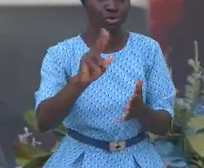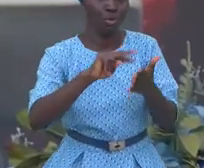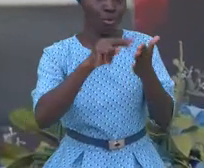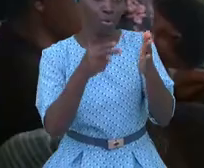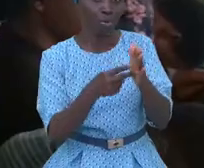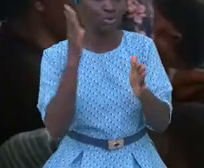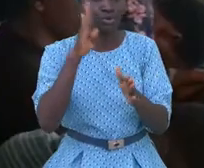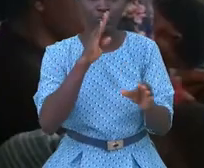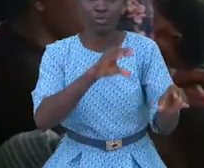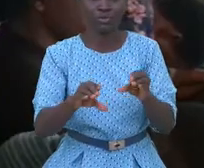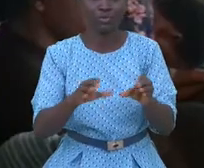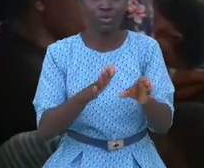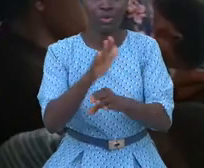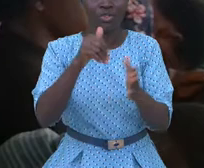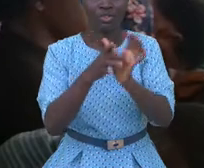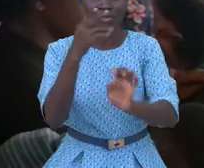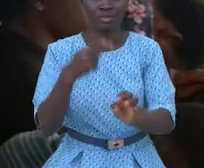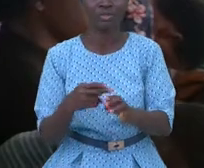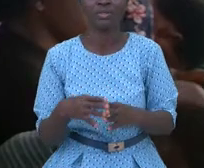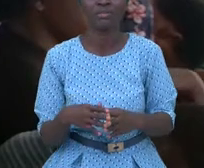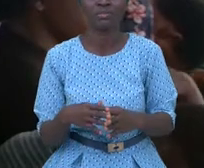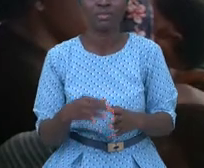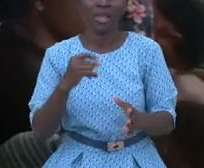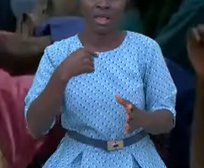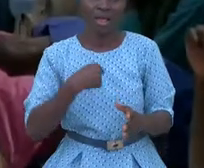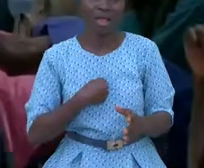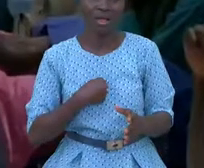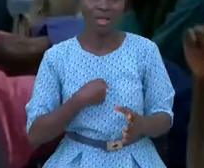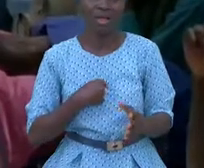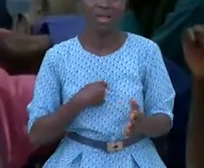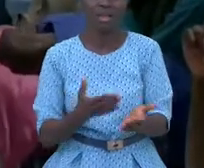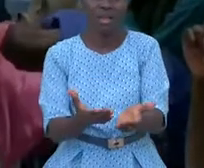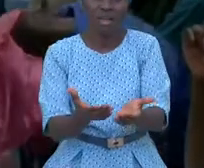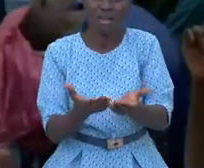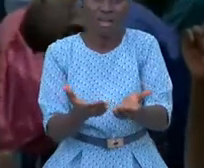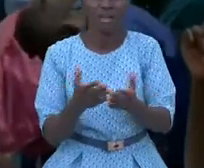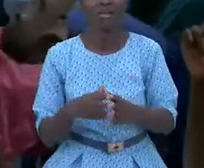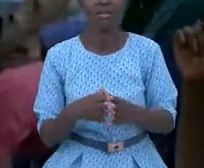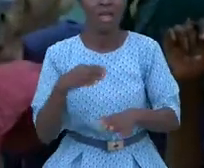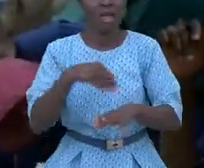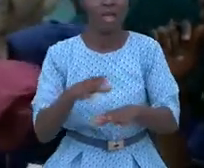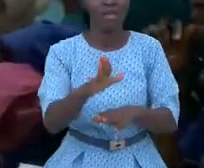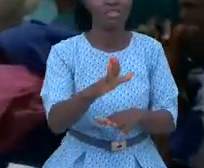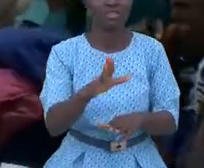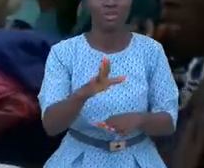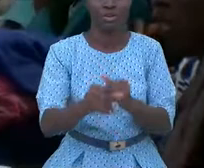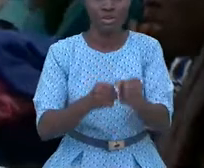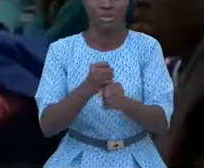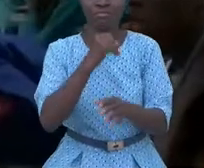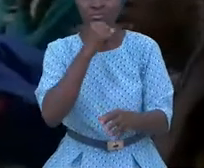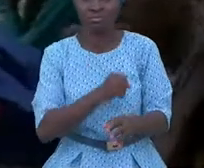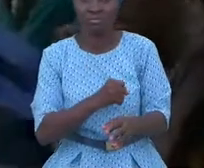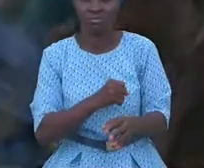in Jesus' name. I yearn. At your age, at any age, I yearn.